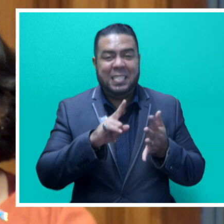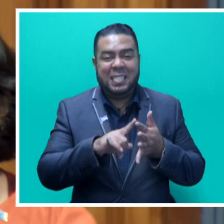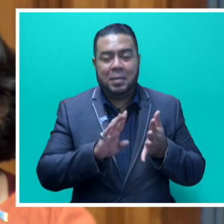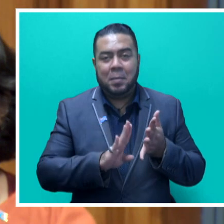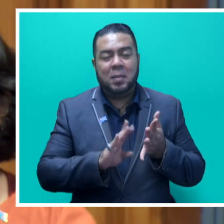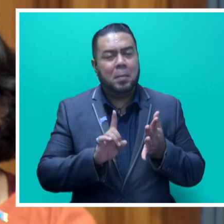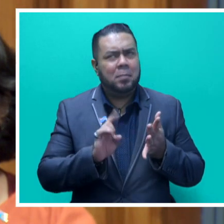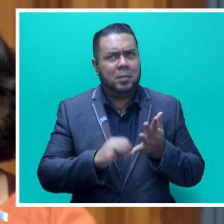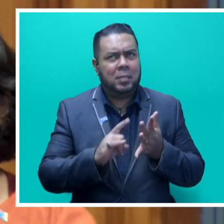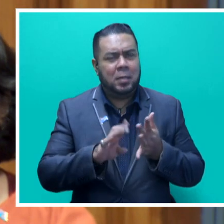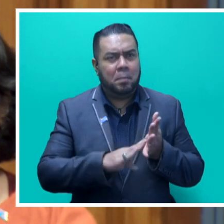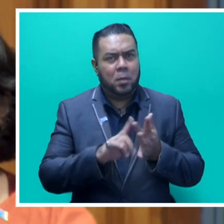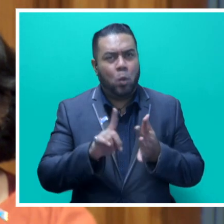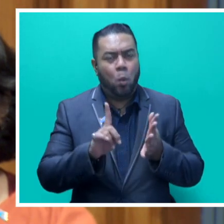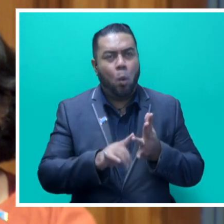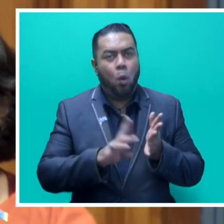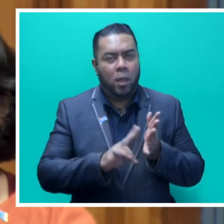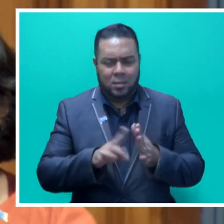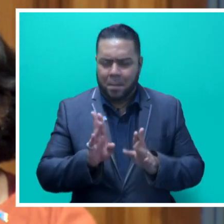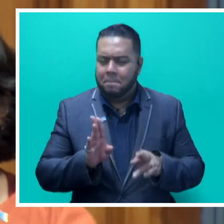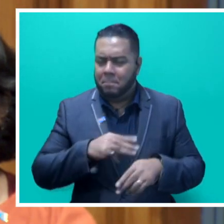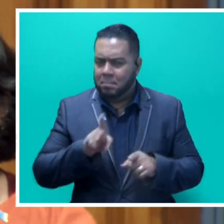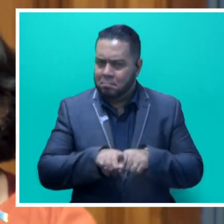the Konrove, who has become like a member of our family.